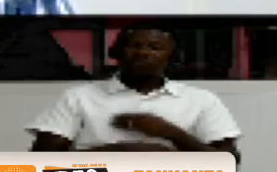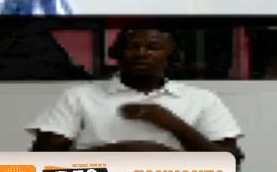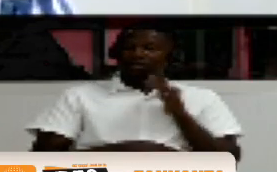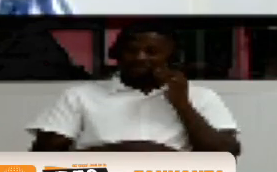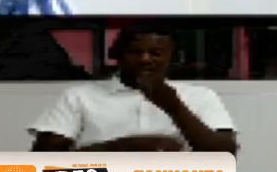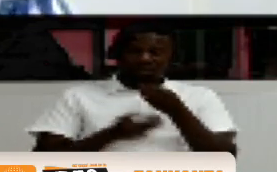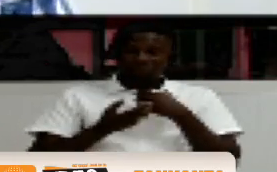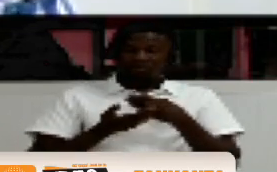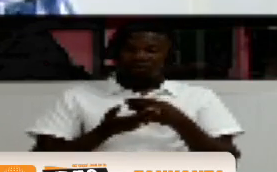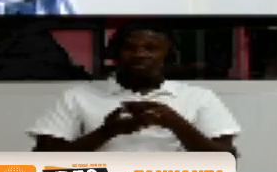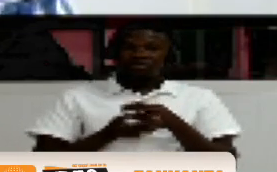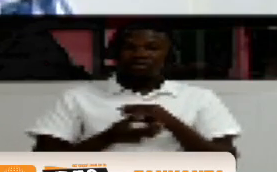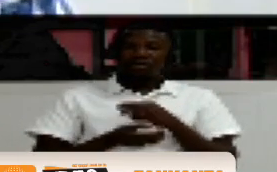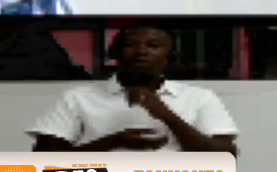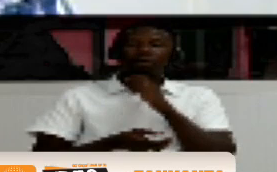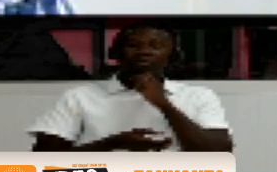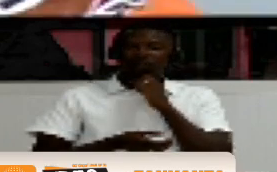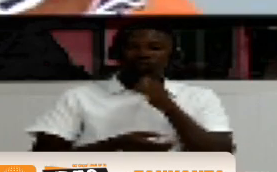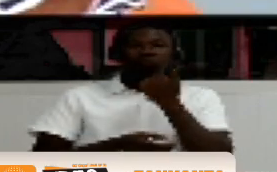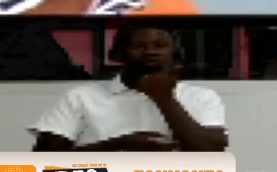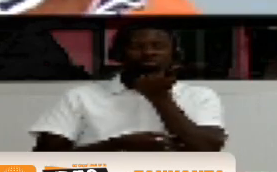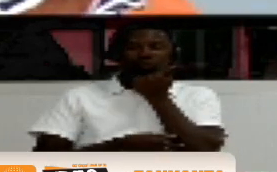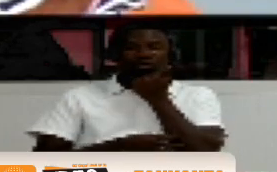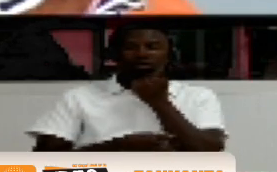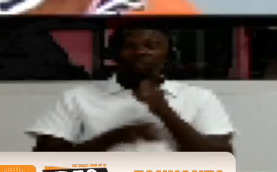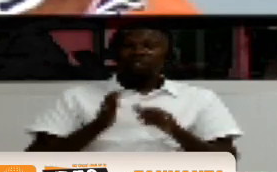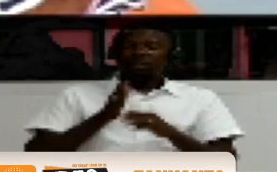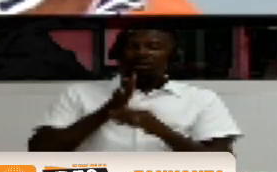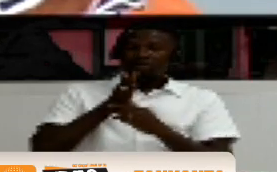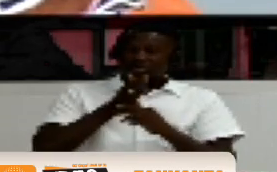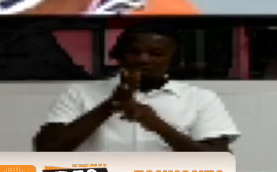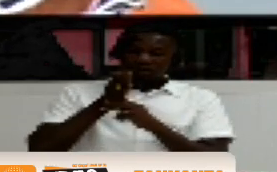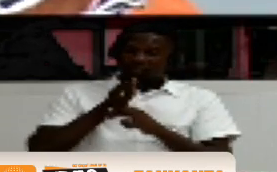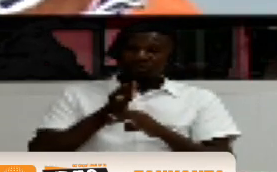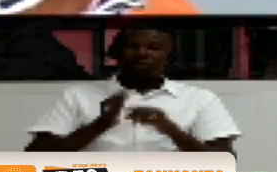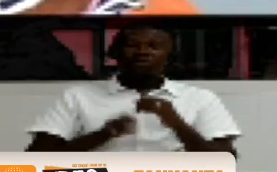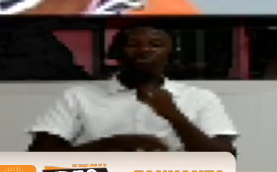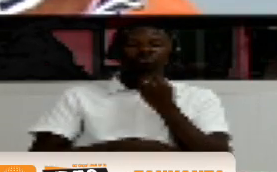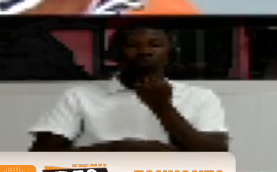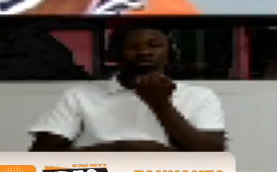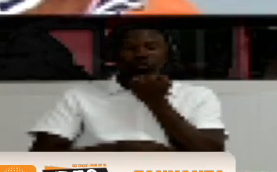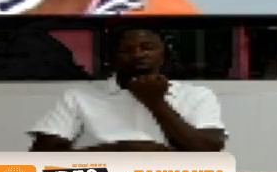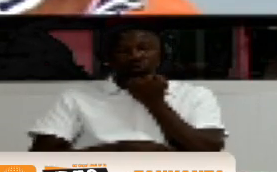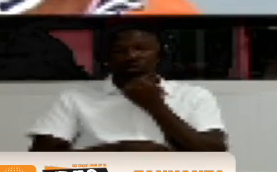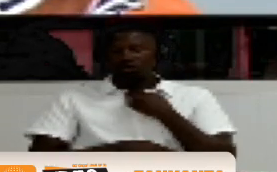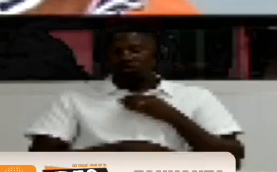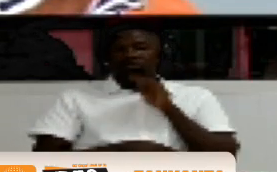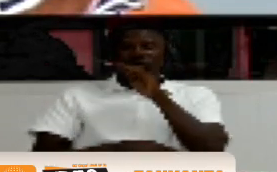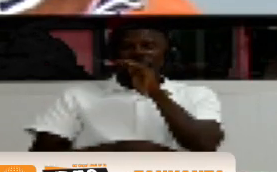She gave us his number, the embassy number, and we called there.